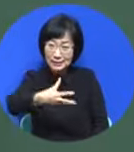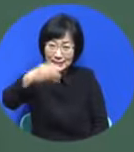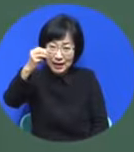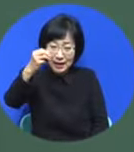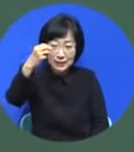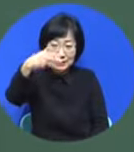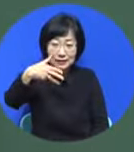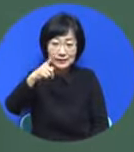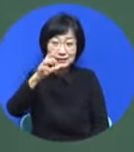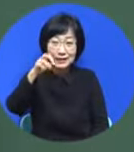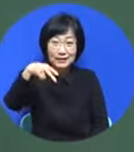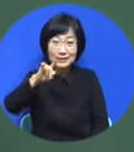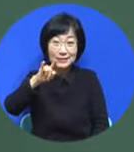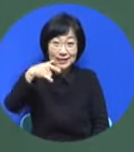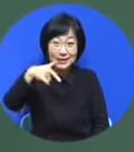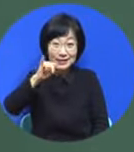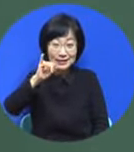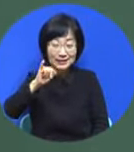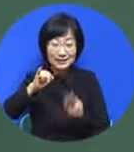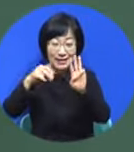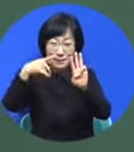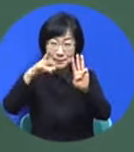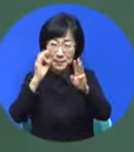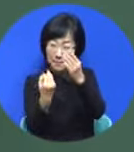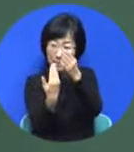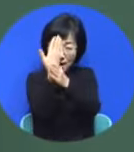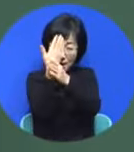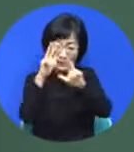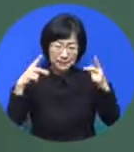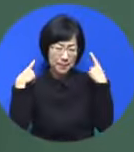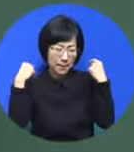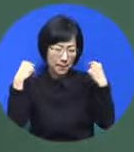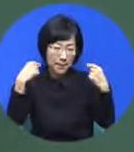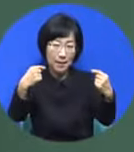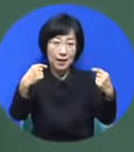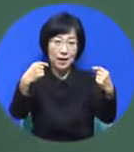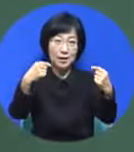missions. Even now, the event that started in Genesis 3 is still happening.